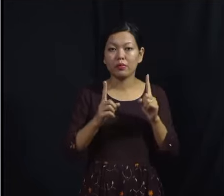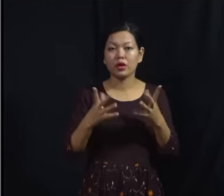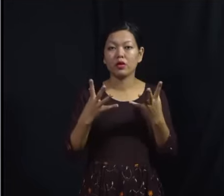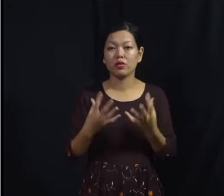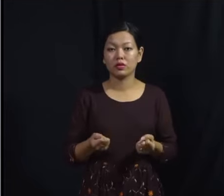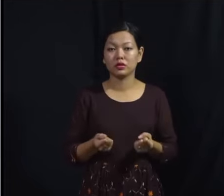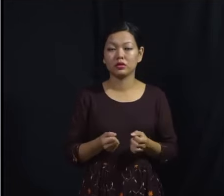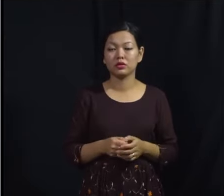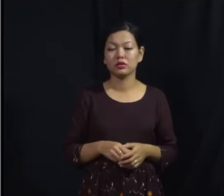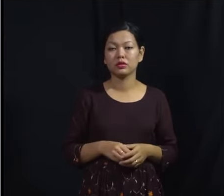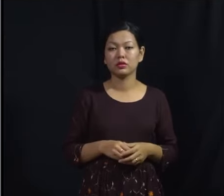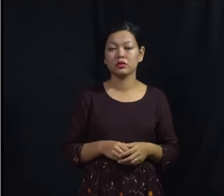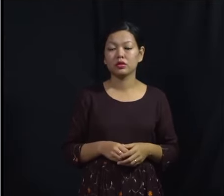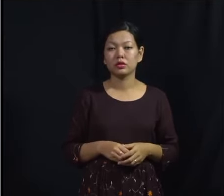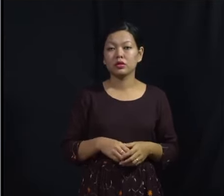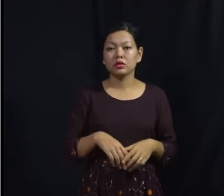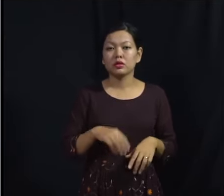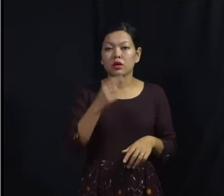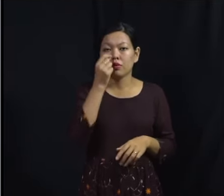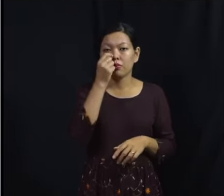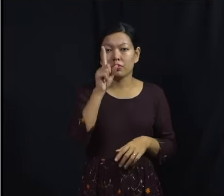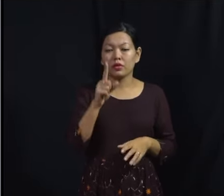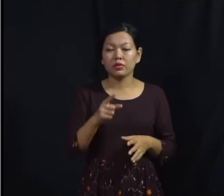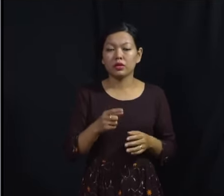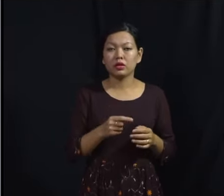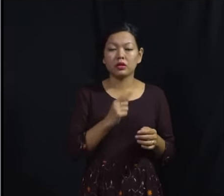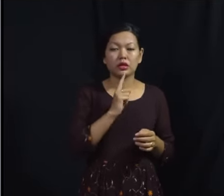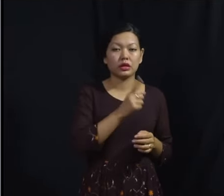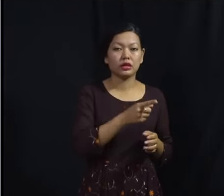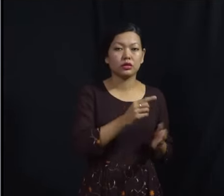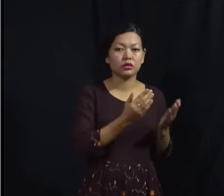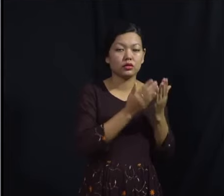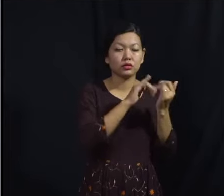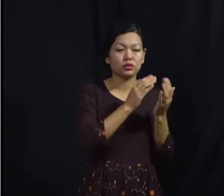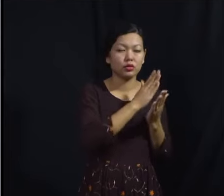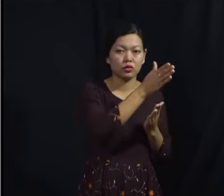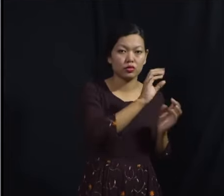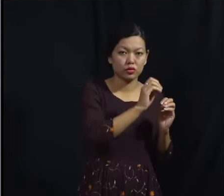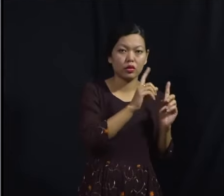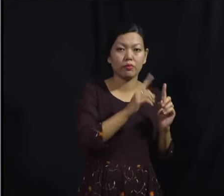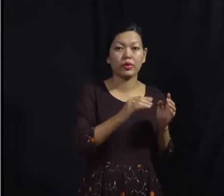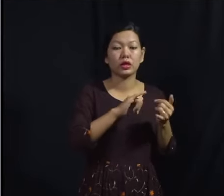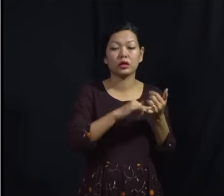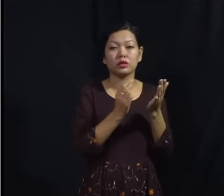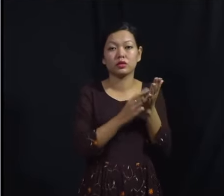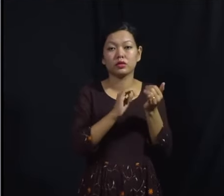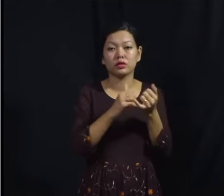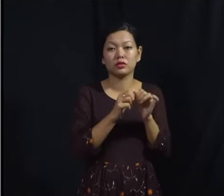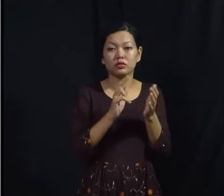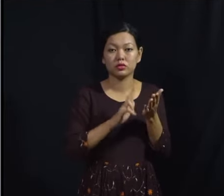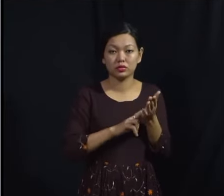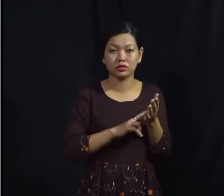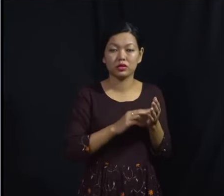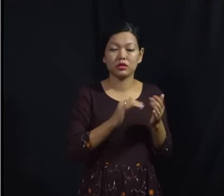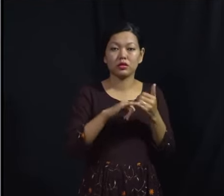these are the voices that are being carried over, but we are going to find out what did Susan do in order to break away from all these